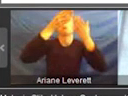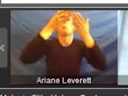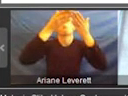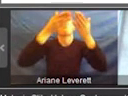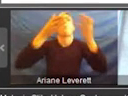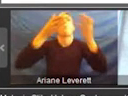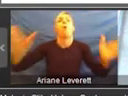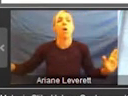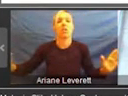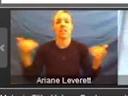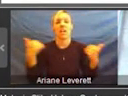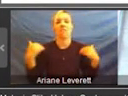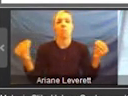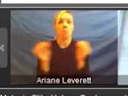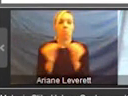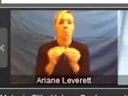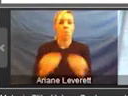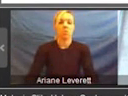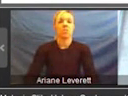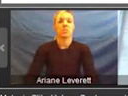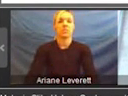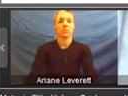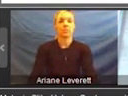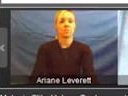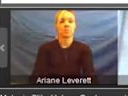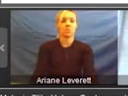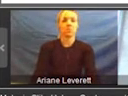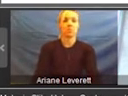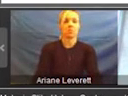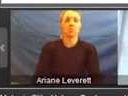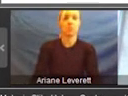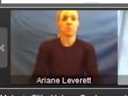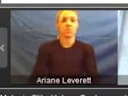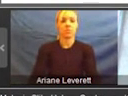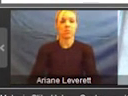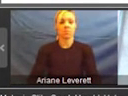wide range of that can lead to exclusion.